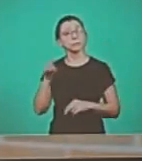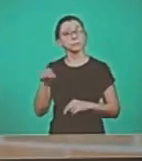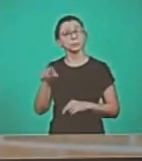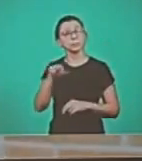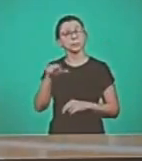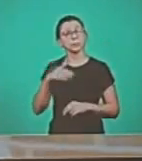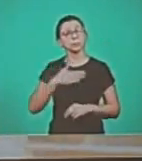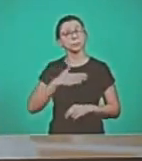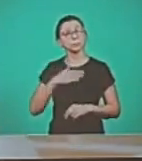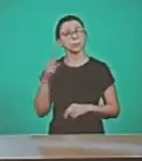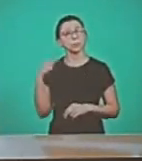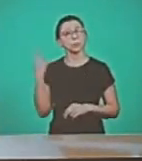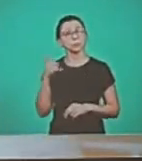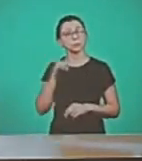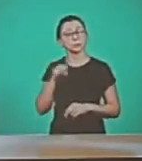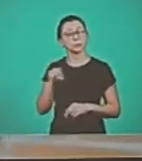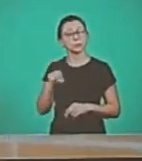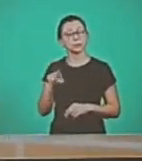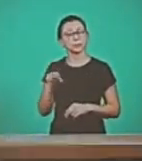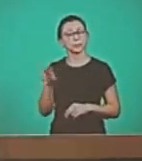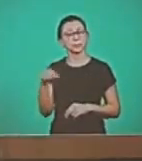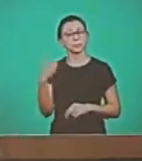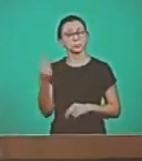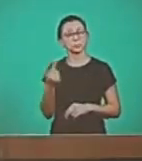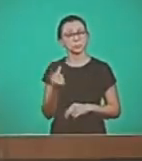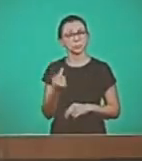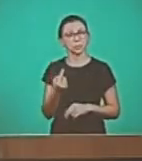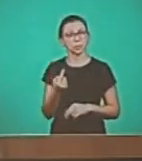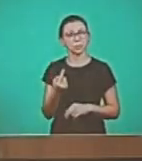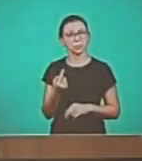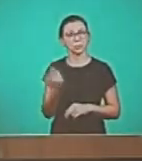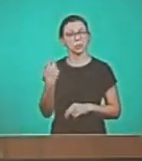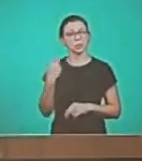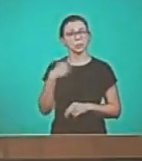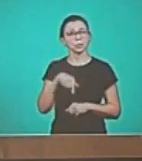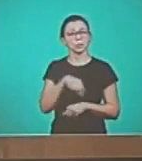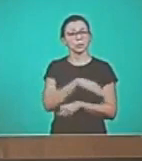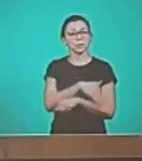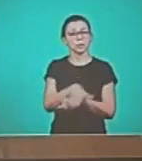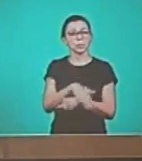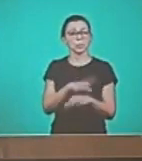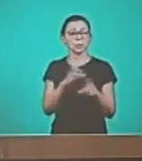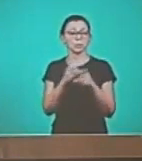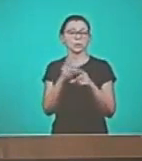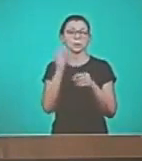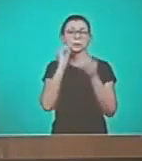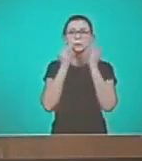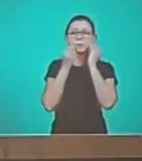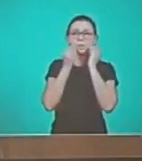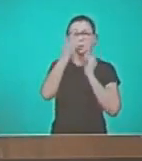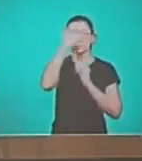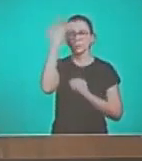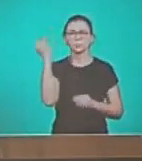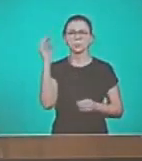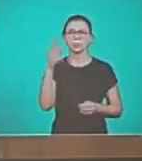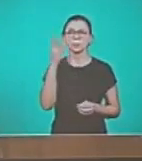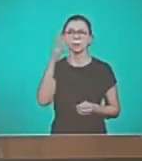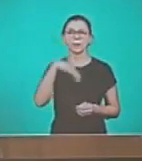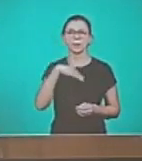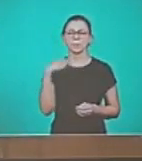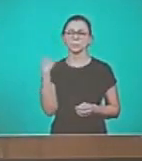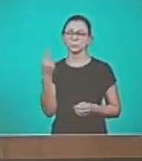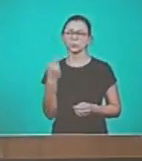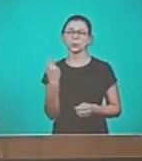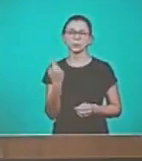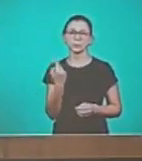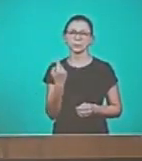I hope that you were my brother, because if you were my brother, we would meet on the streets, we would kiss, nobody would